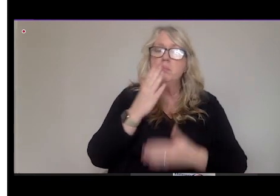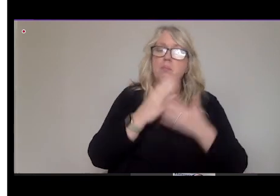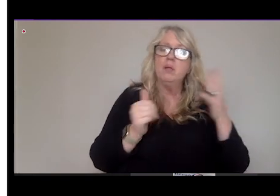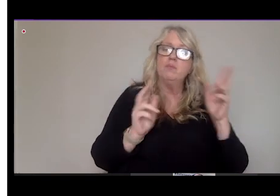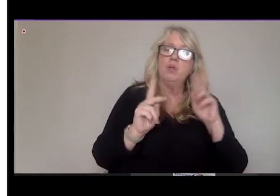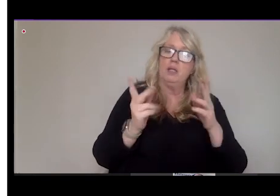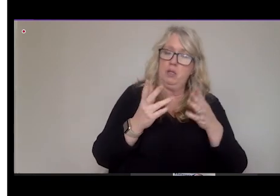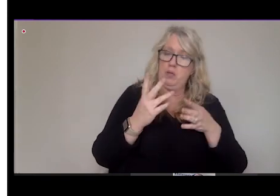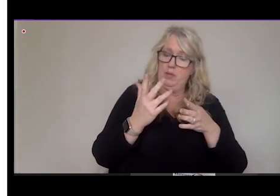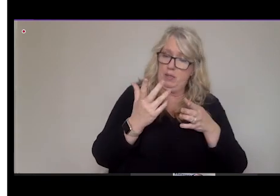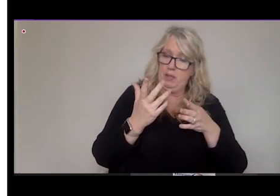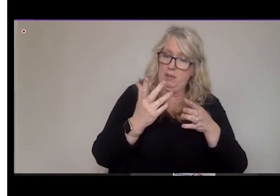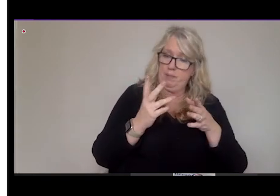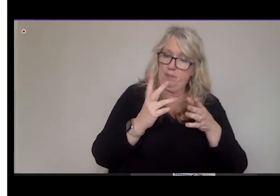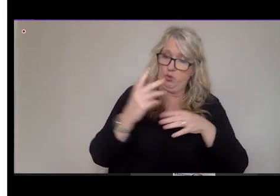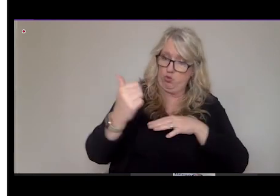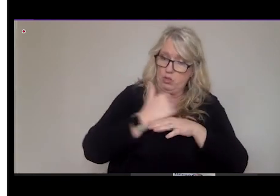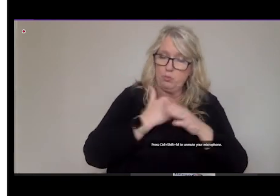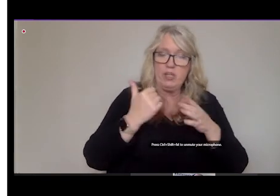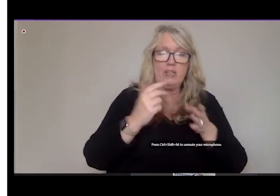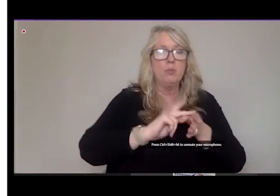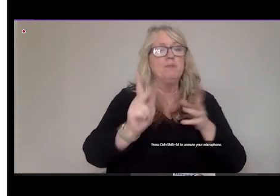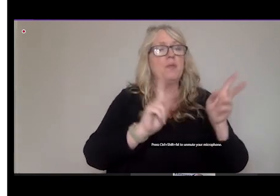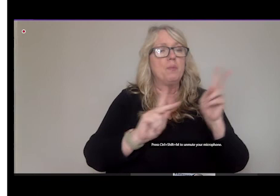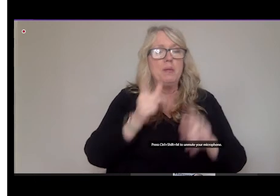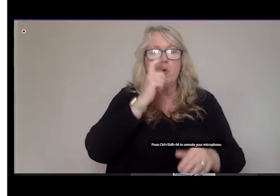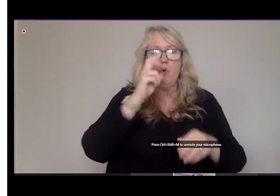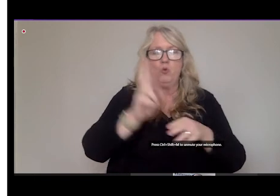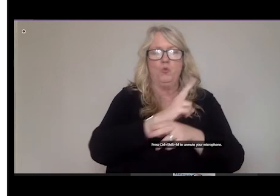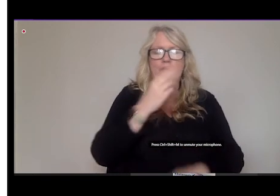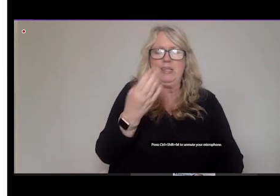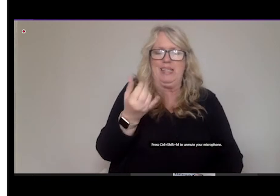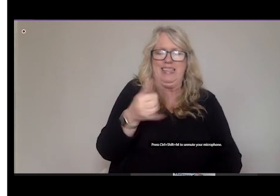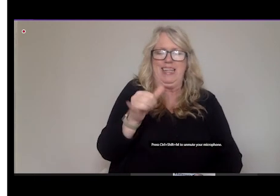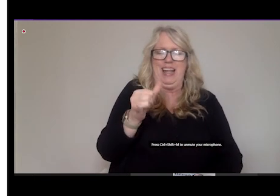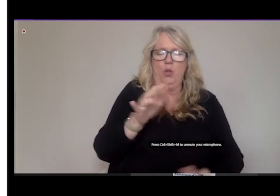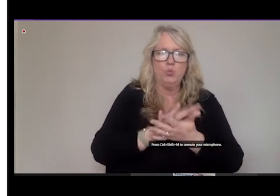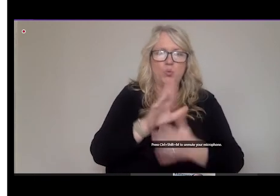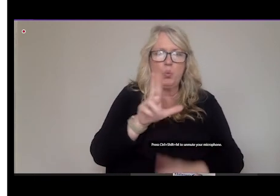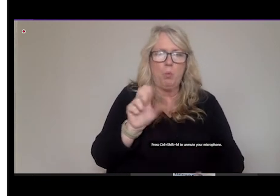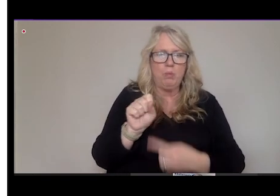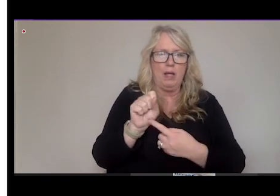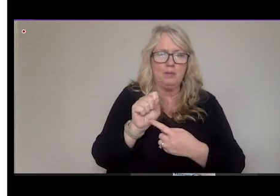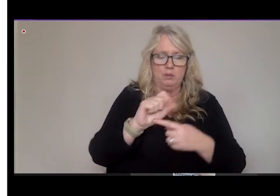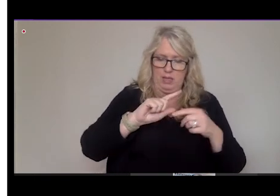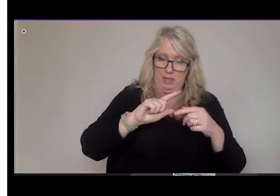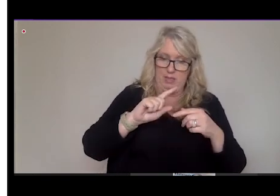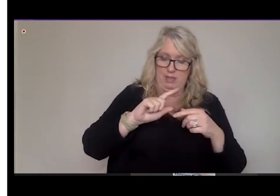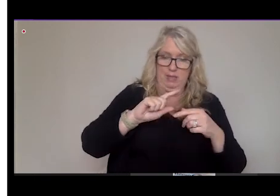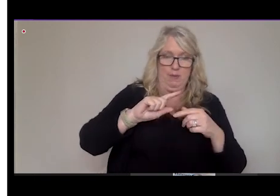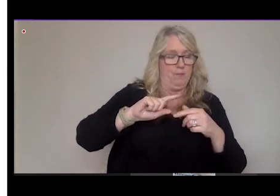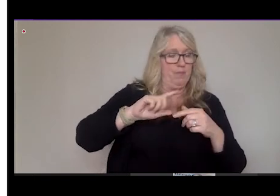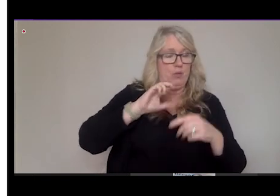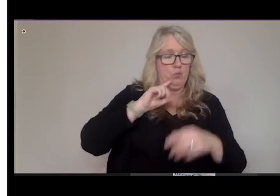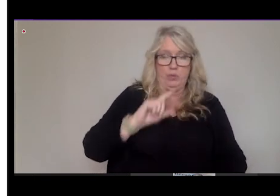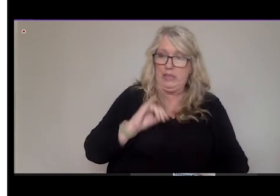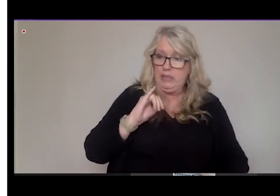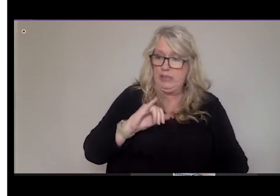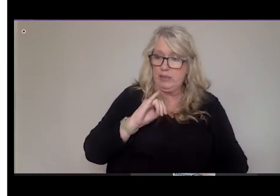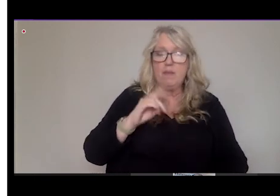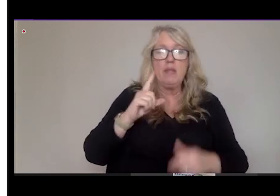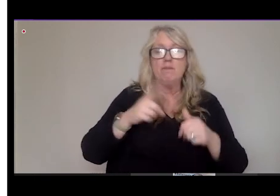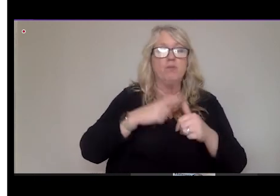about, but pupil transportation professionals and students that are using a yellow school bus, that's really the